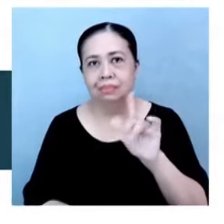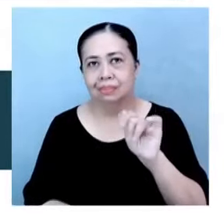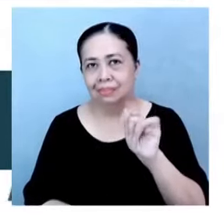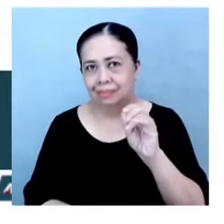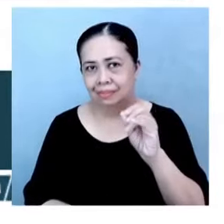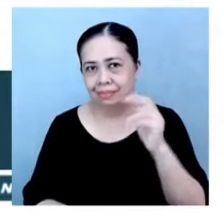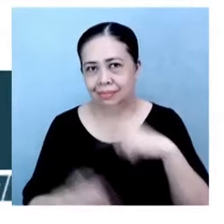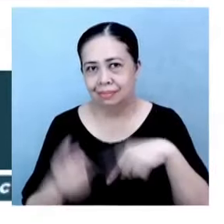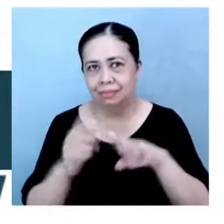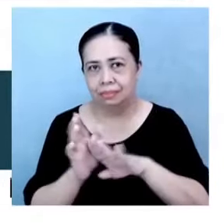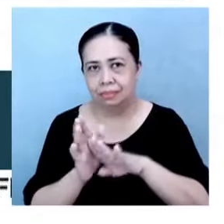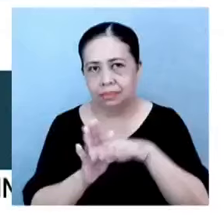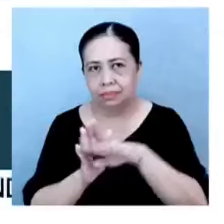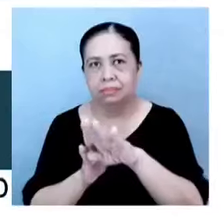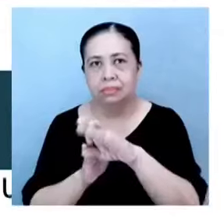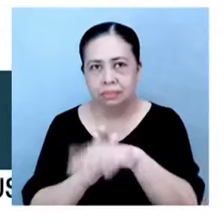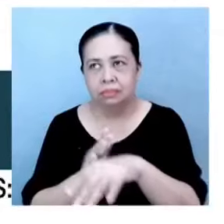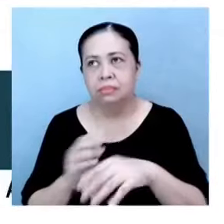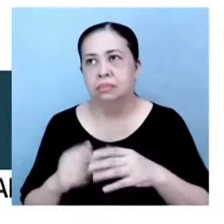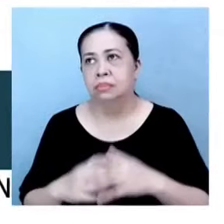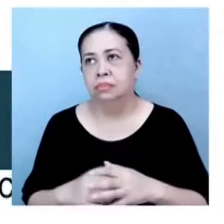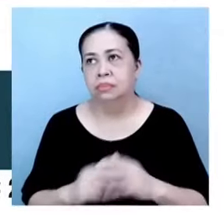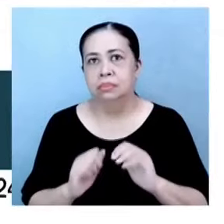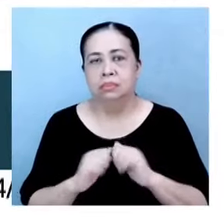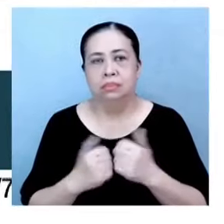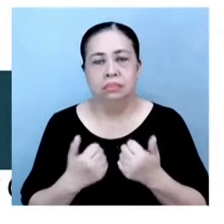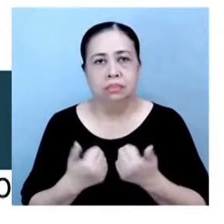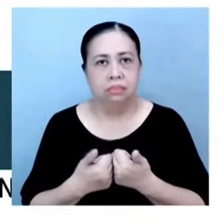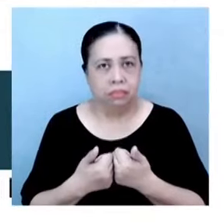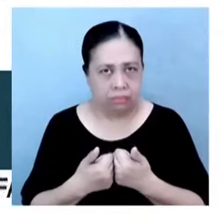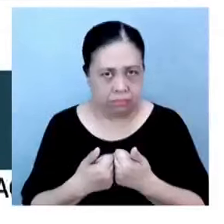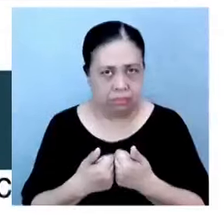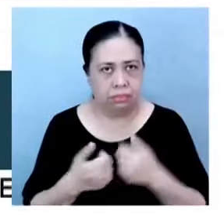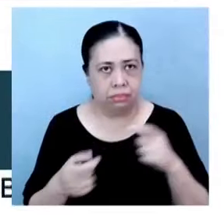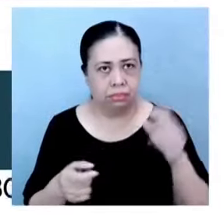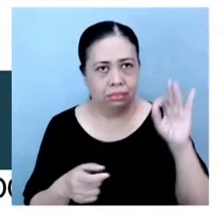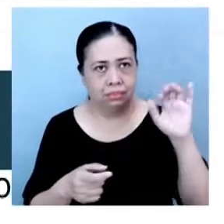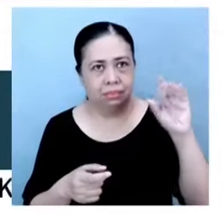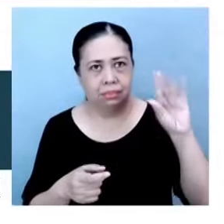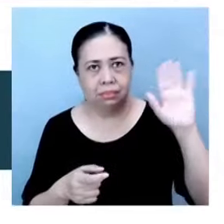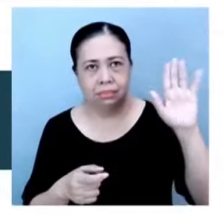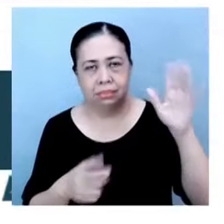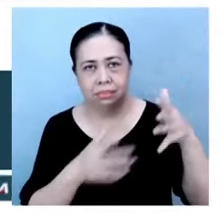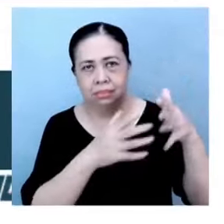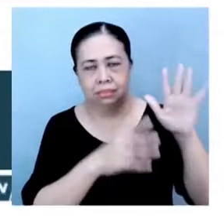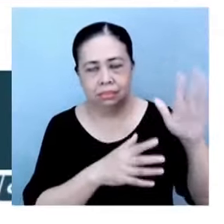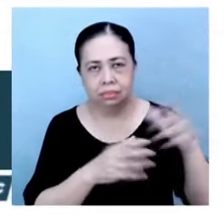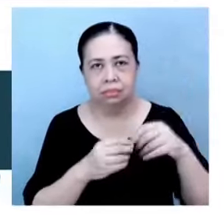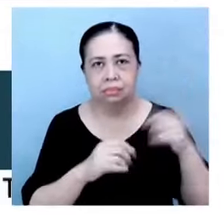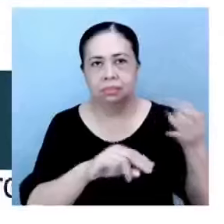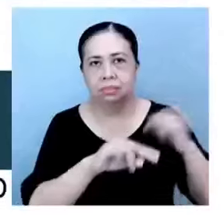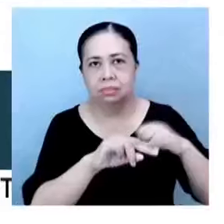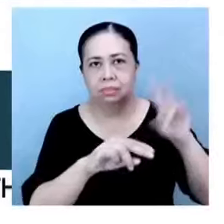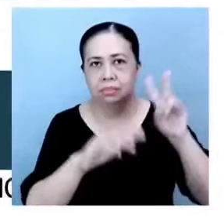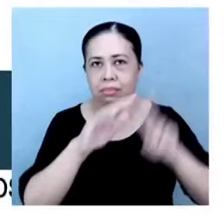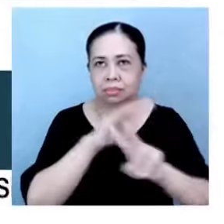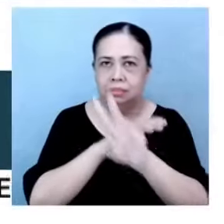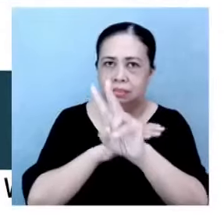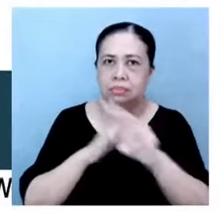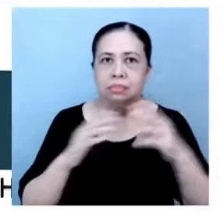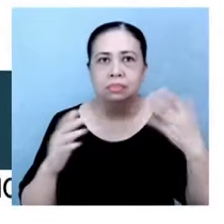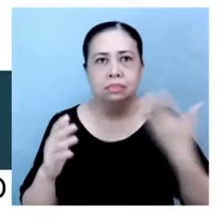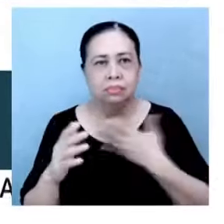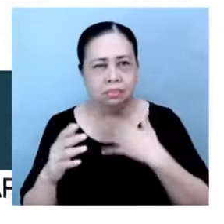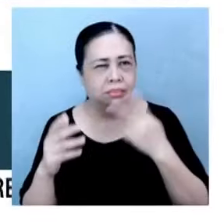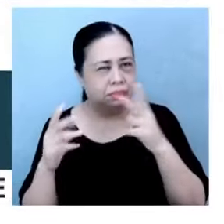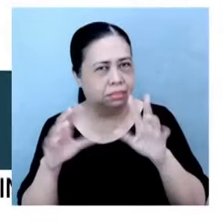the inflation rate, and how the Fed is looking at their own interest rate trajectory, we are baking in a